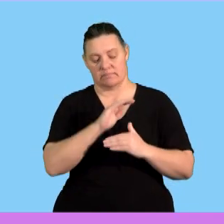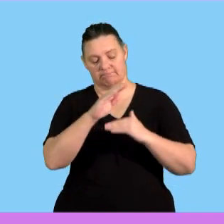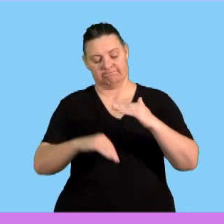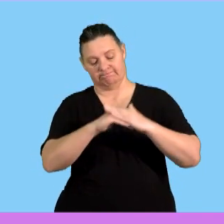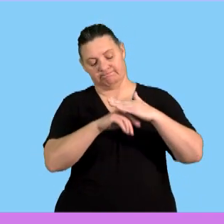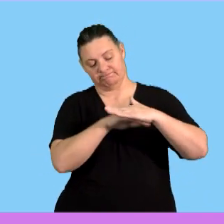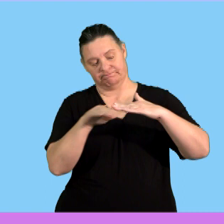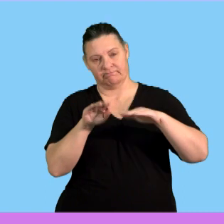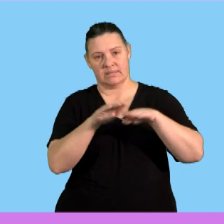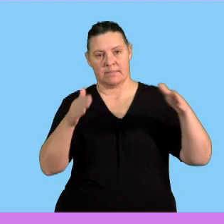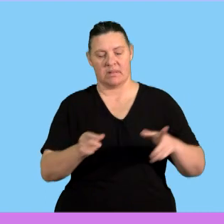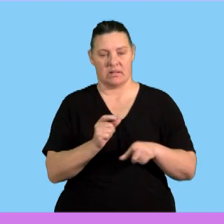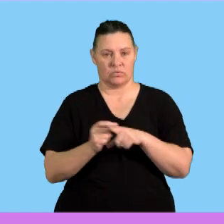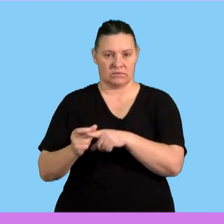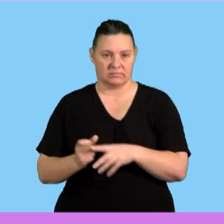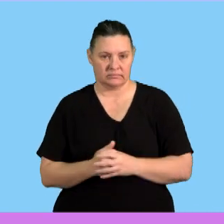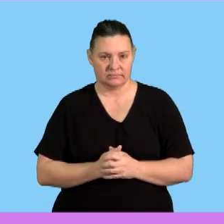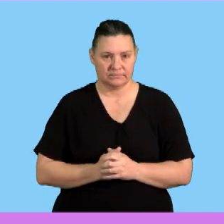of the wood